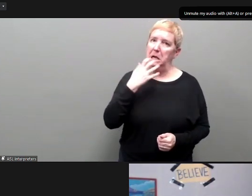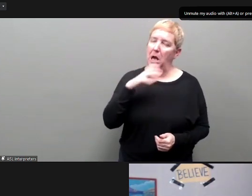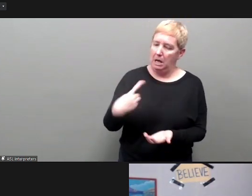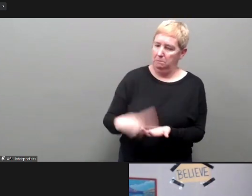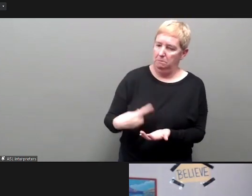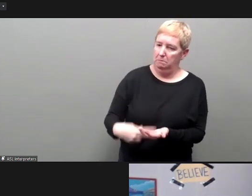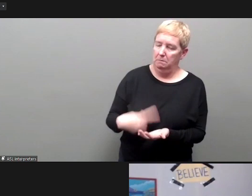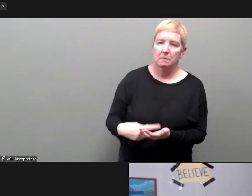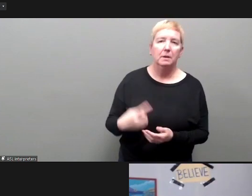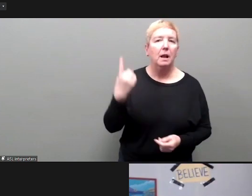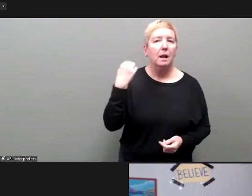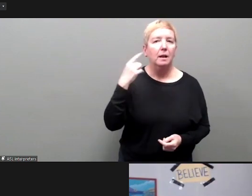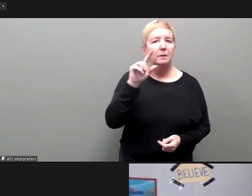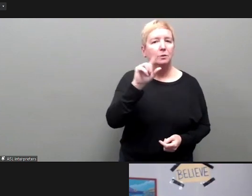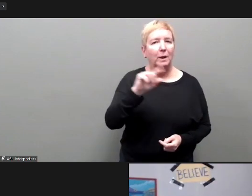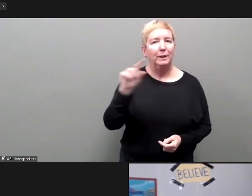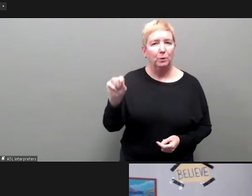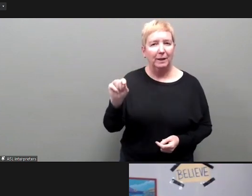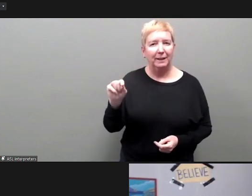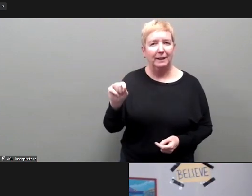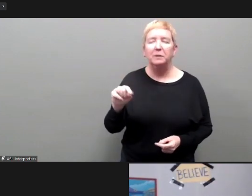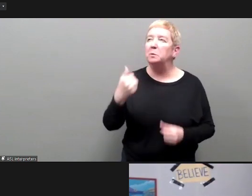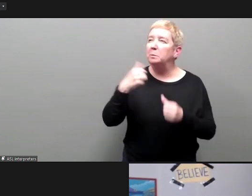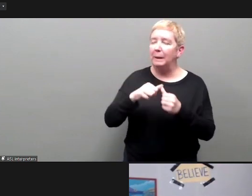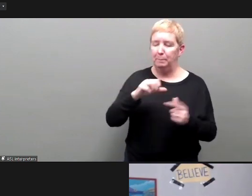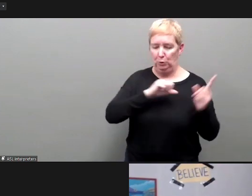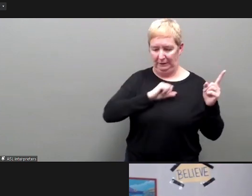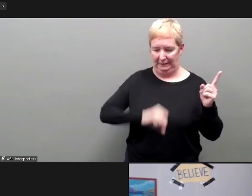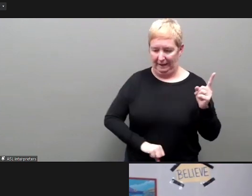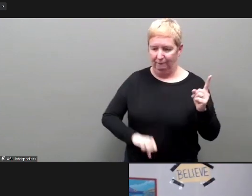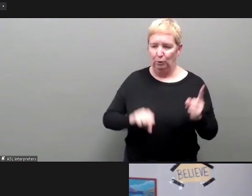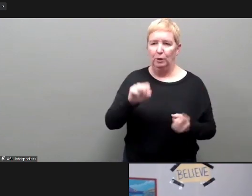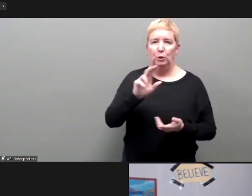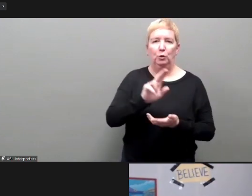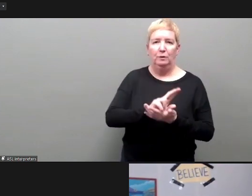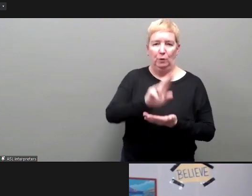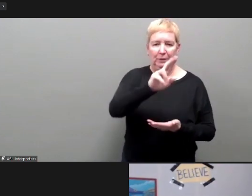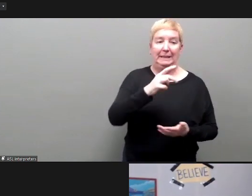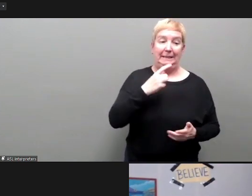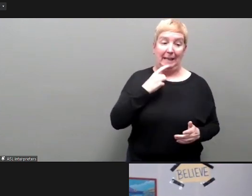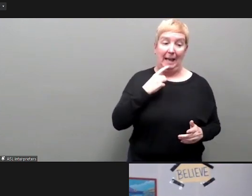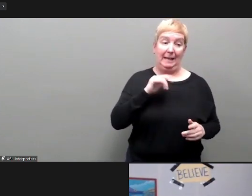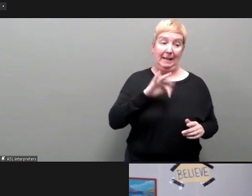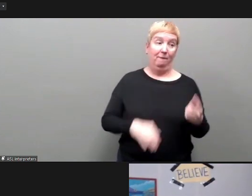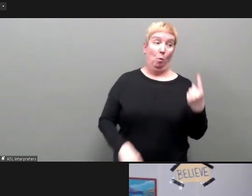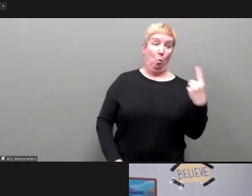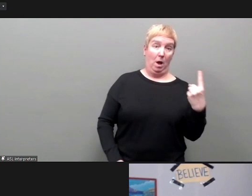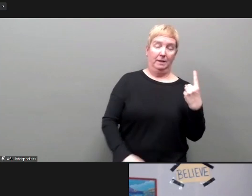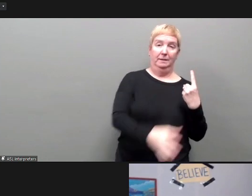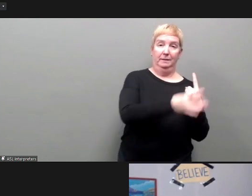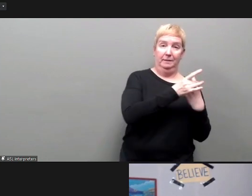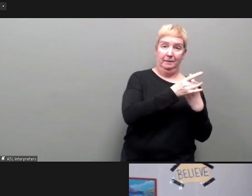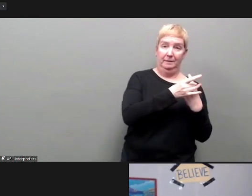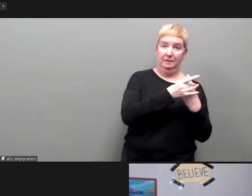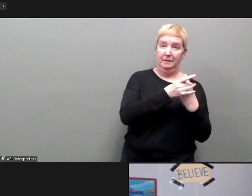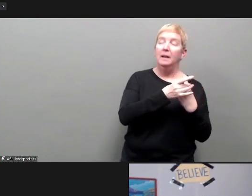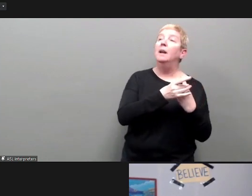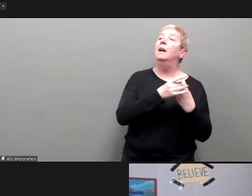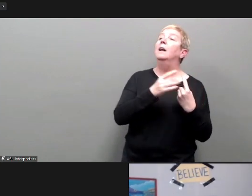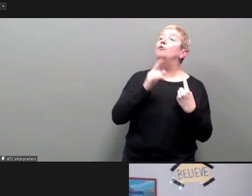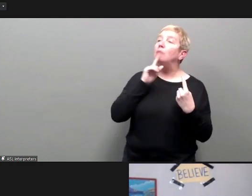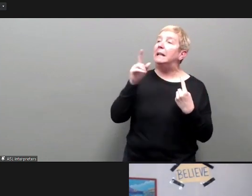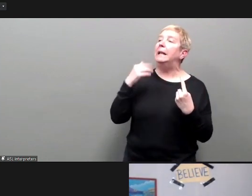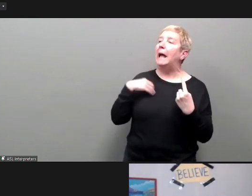20 when Stanford researchers reported that for every one case, there was 50 cases or 80 cases out there.